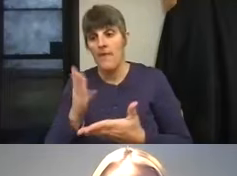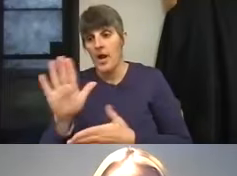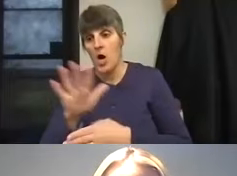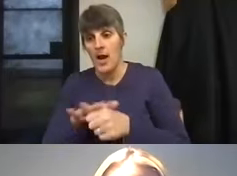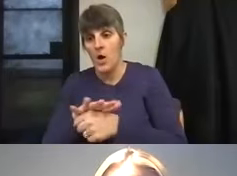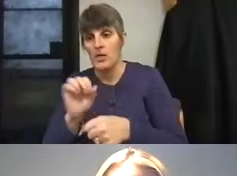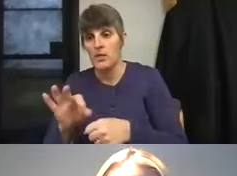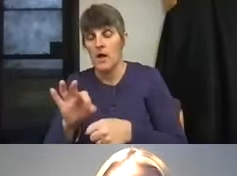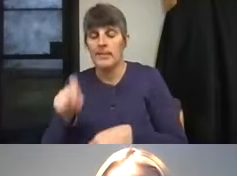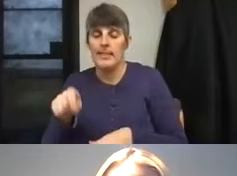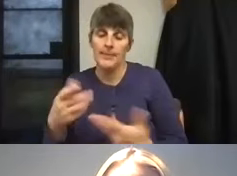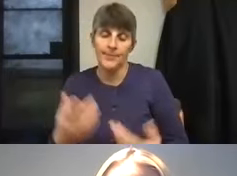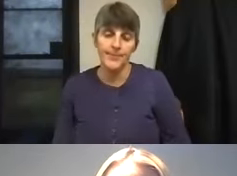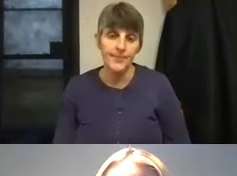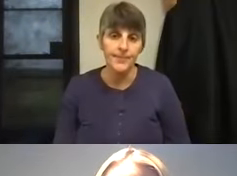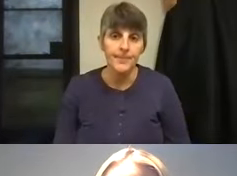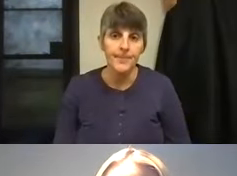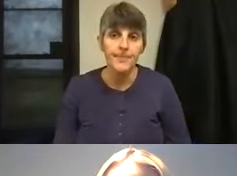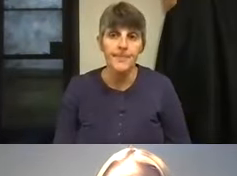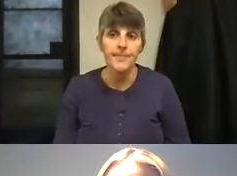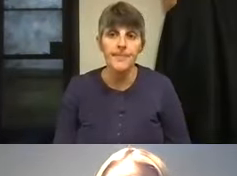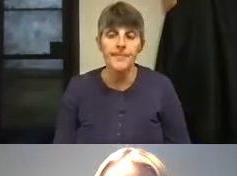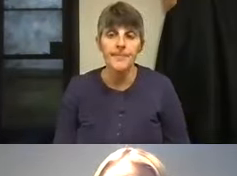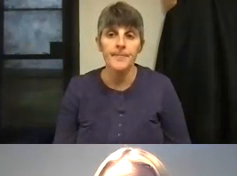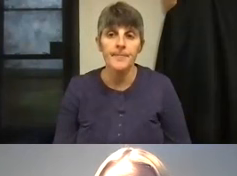areas of need.